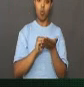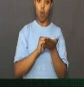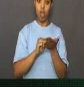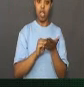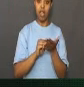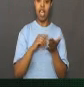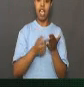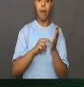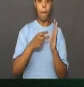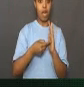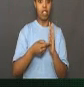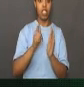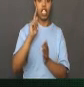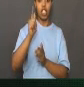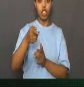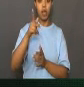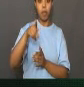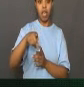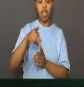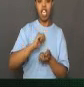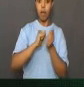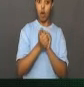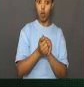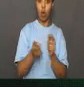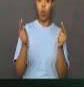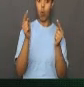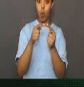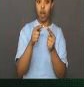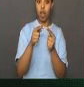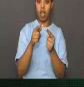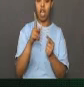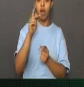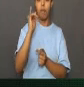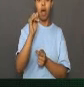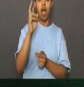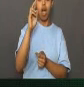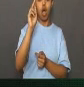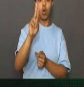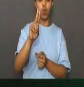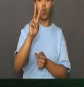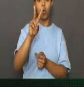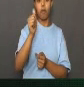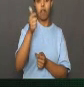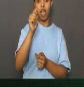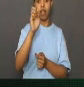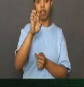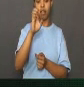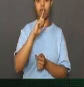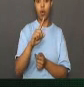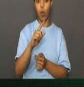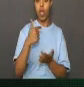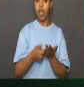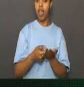of GP is converted into pyruvate with the production